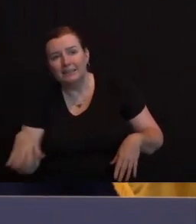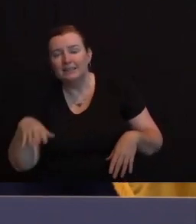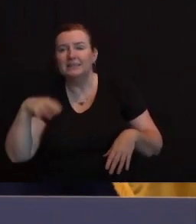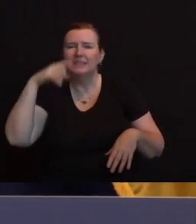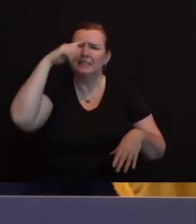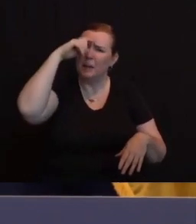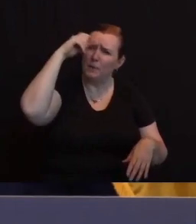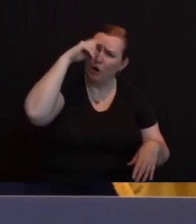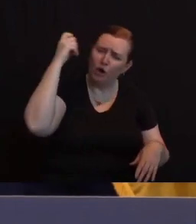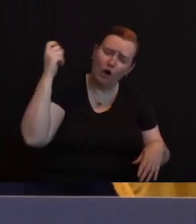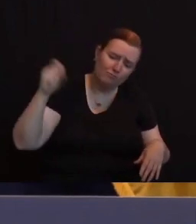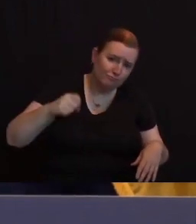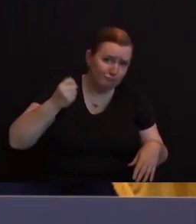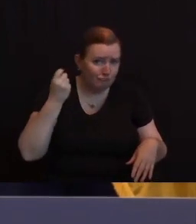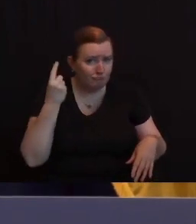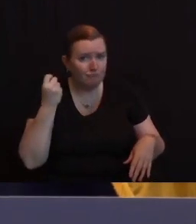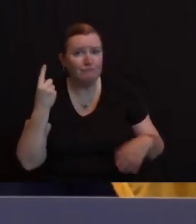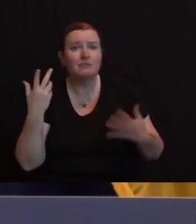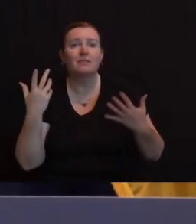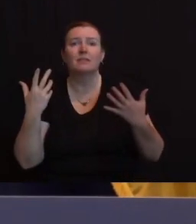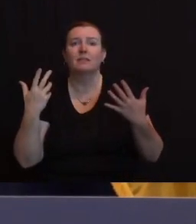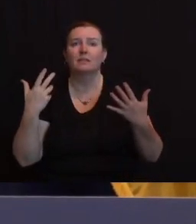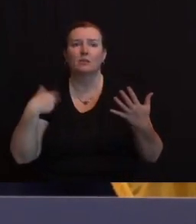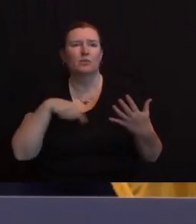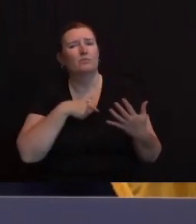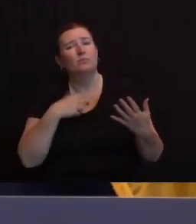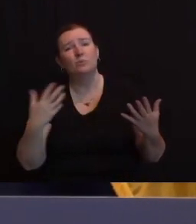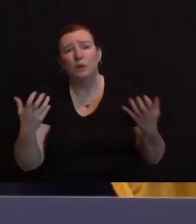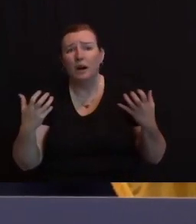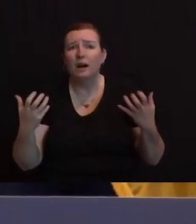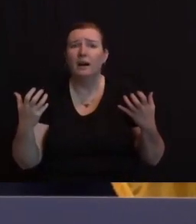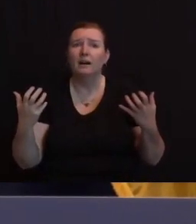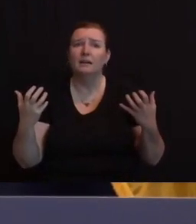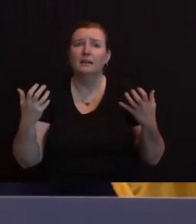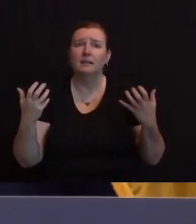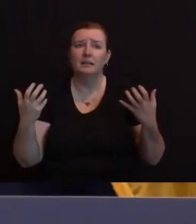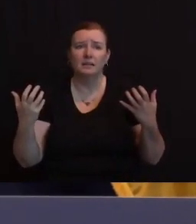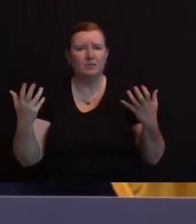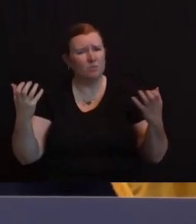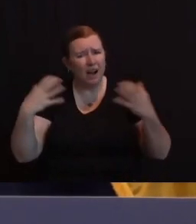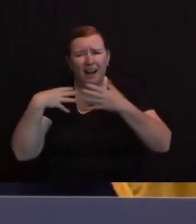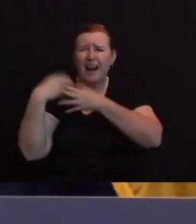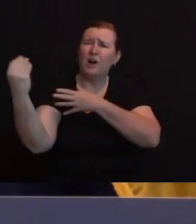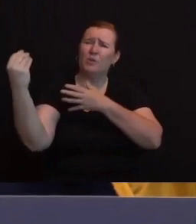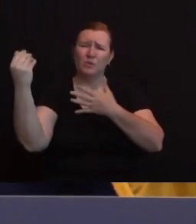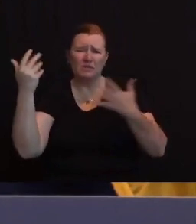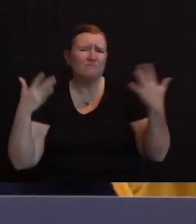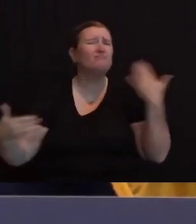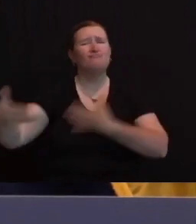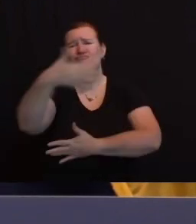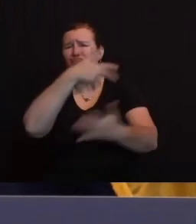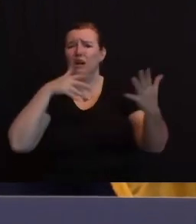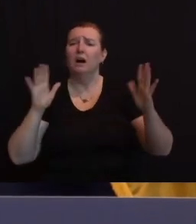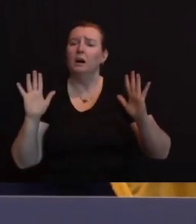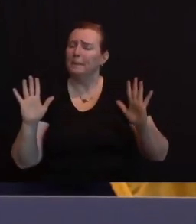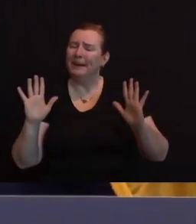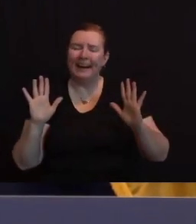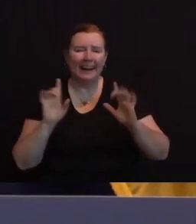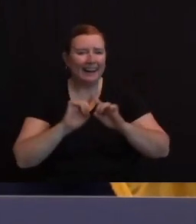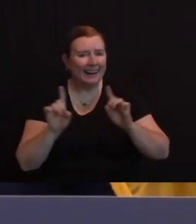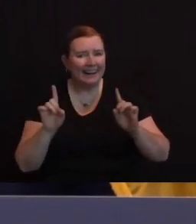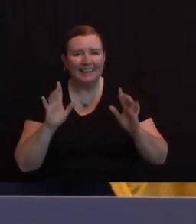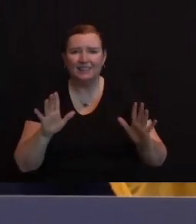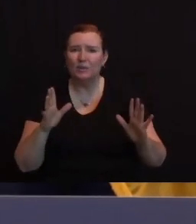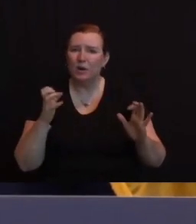many cases need, to blow off some steam, but this is no time for anyone to be vying for induction into the